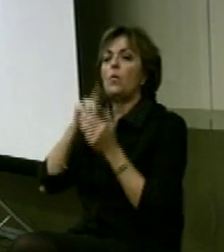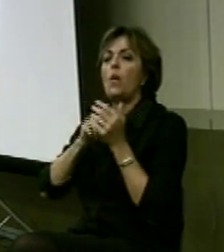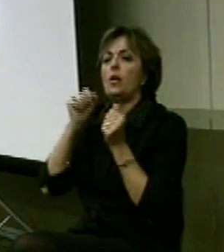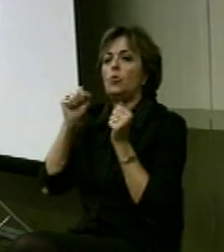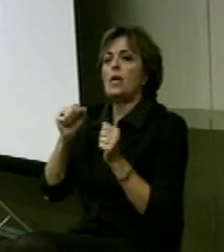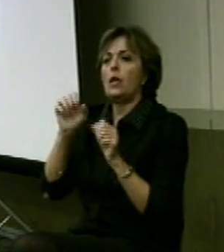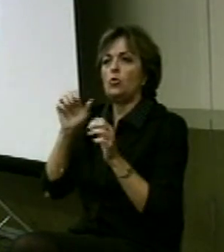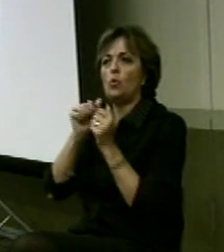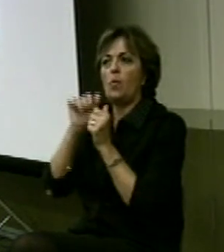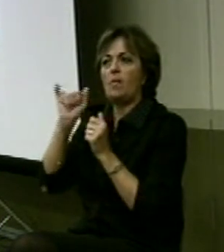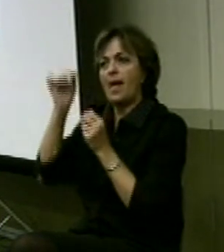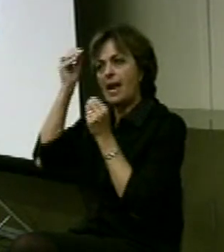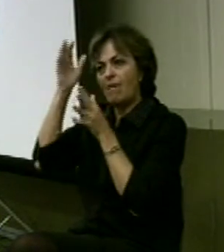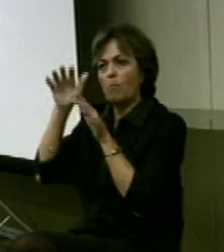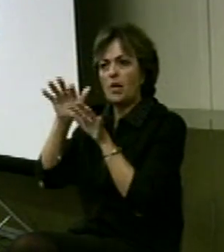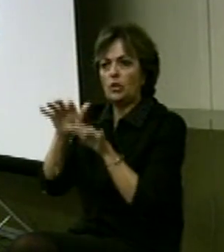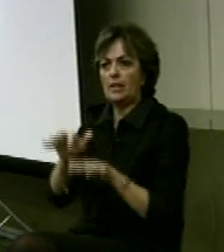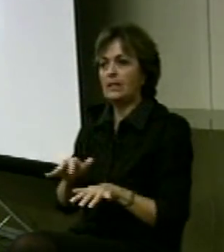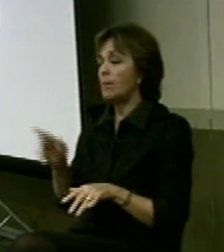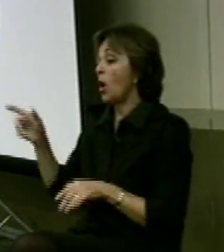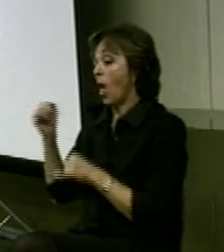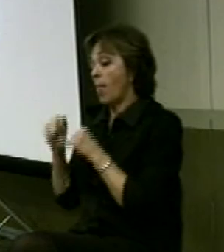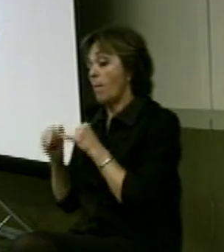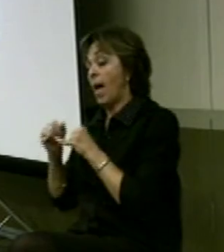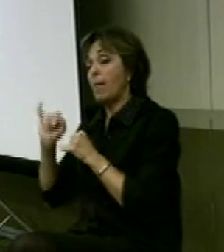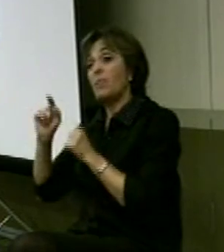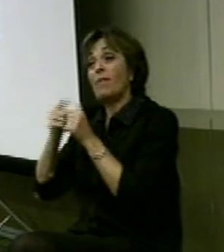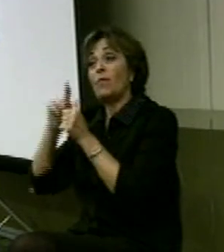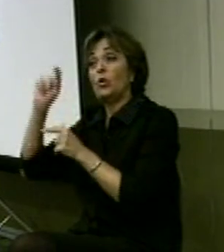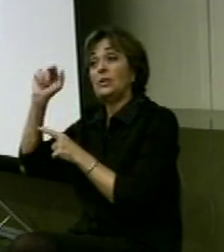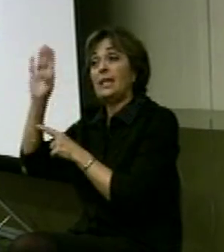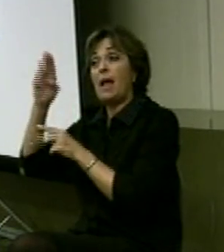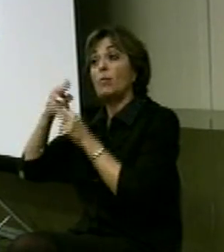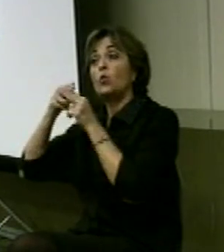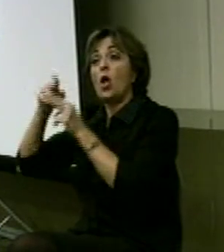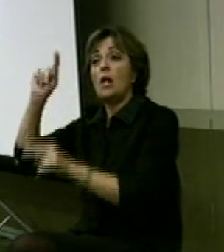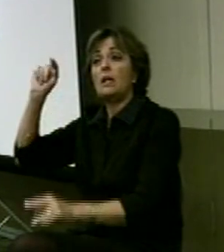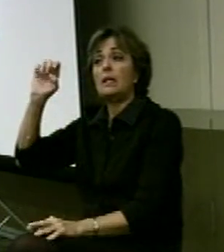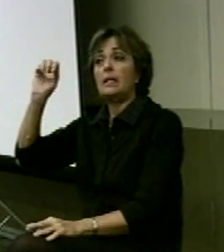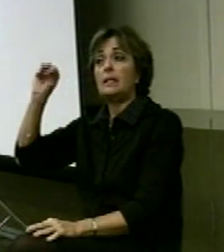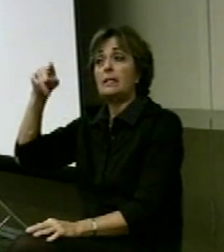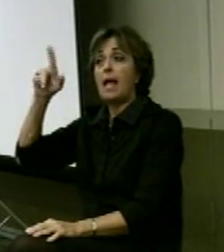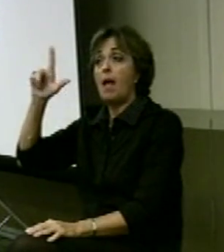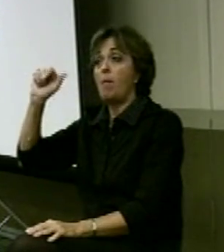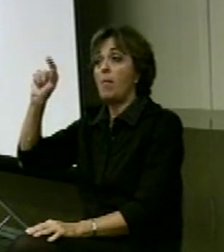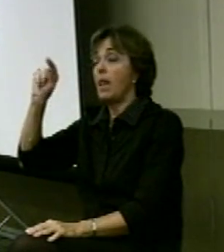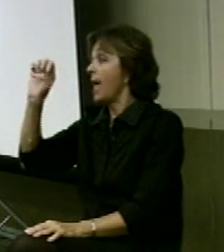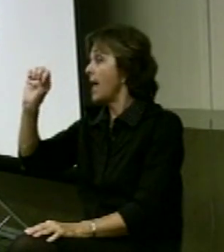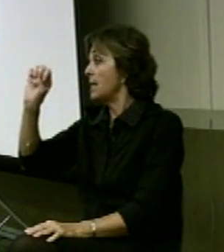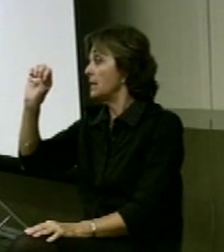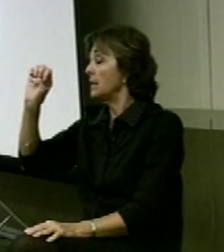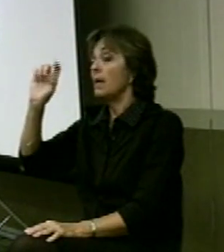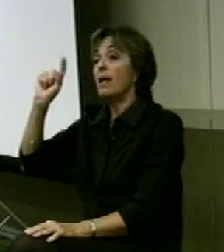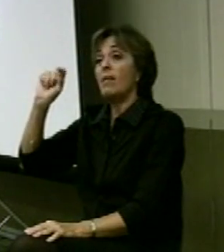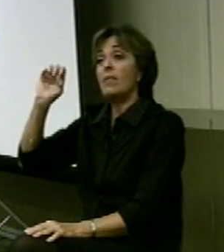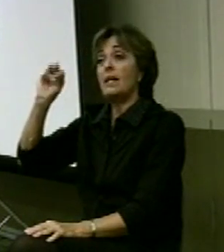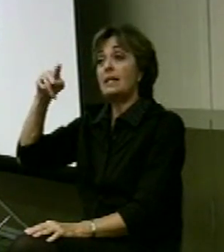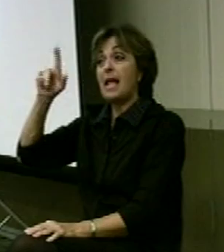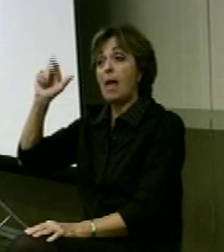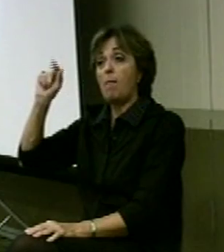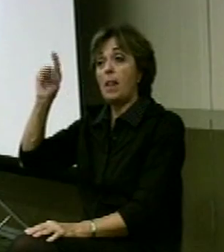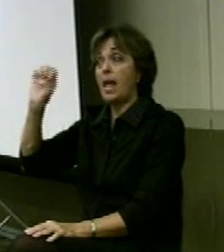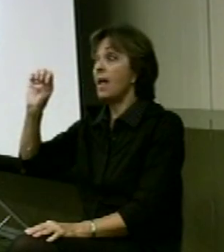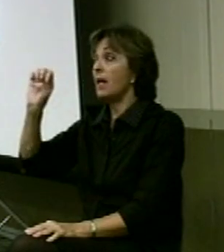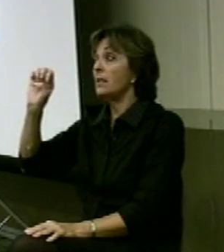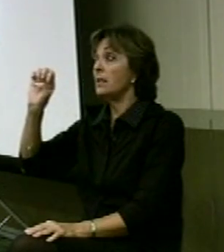with the information that's put in. okay, so on the bottom, the first tab is called template, and that's just the template.